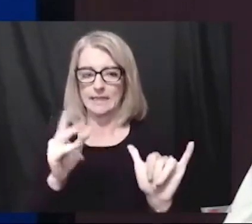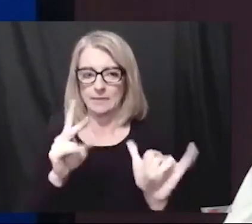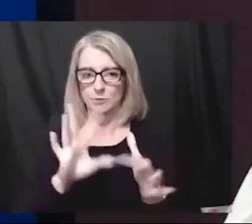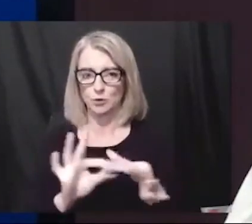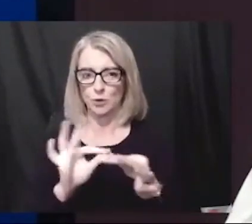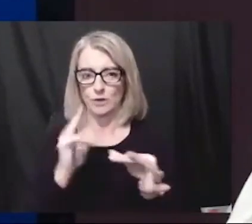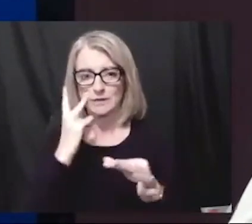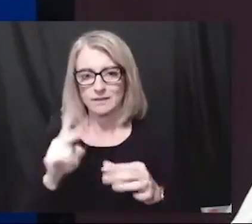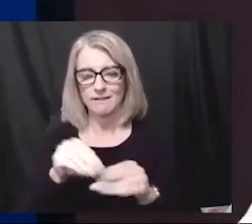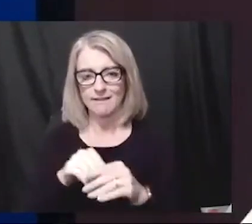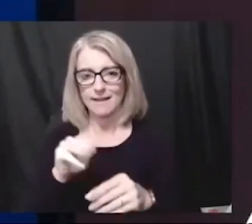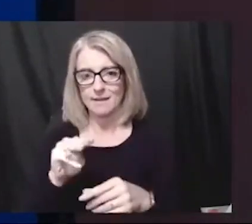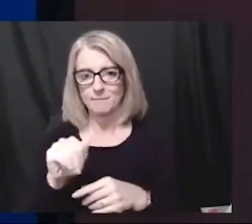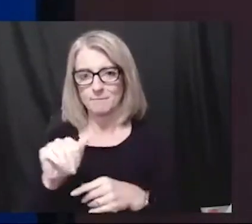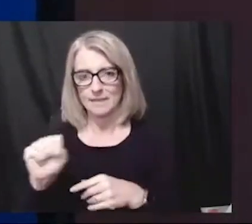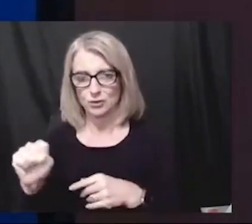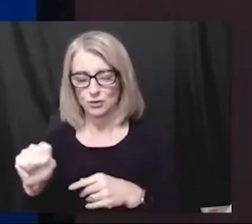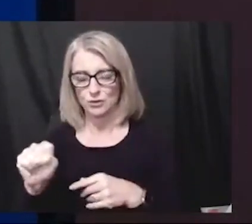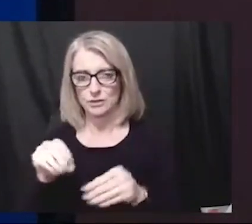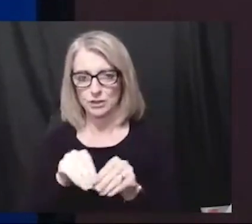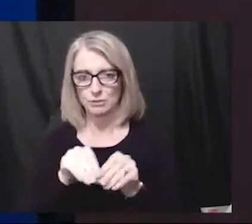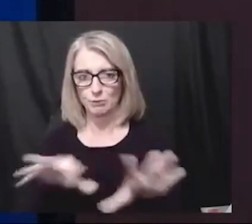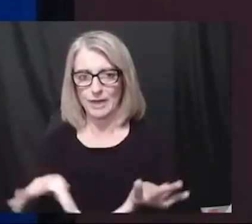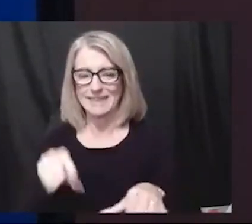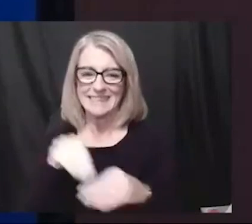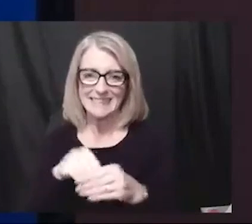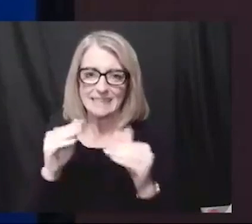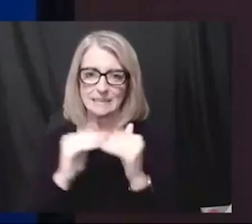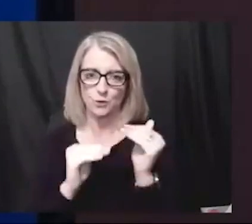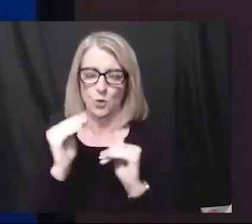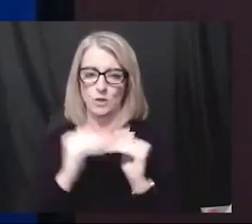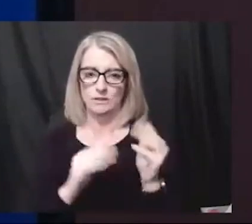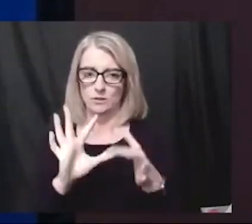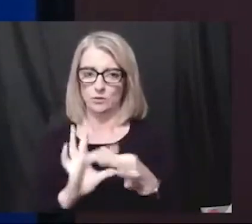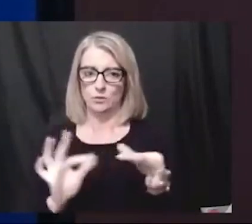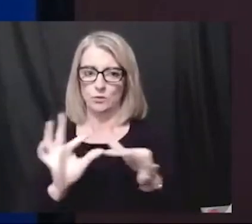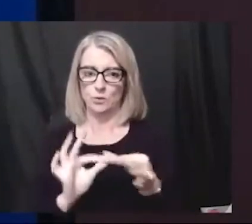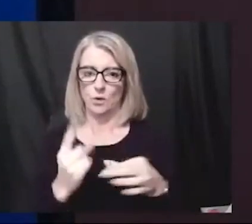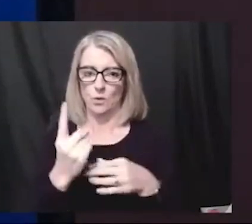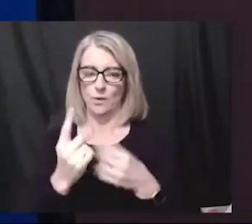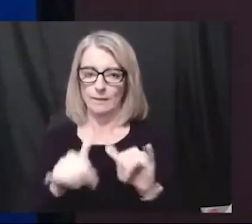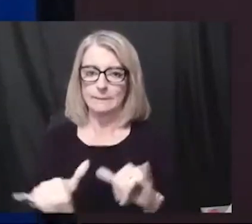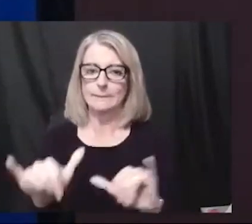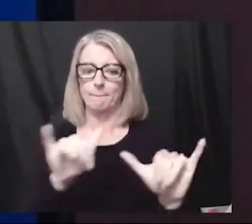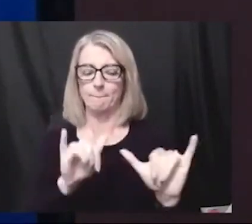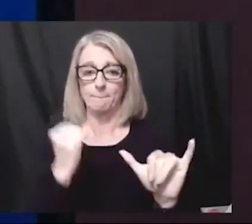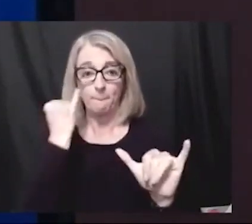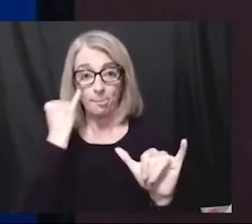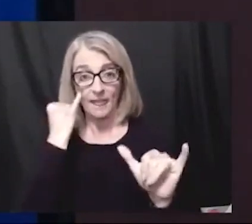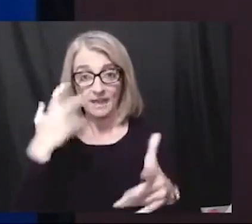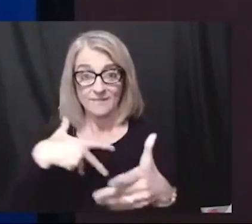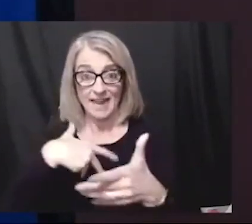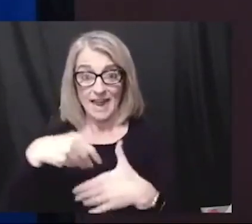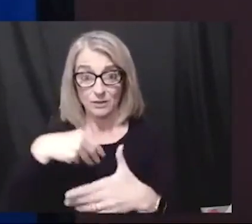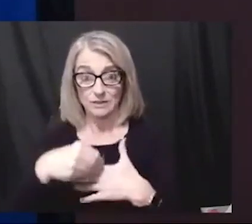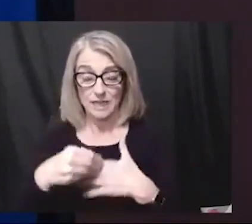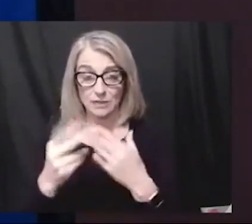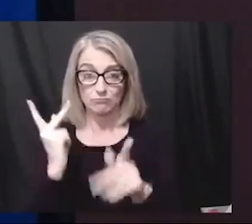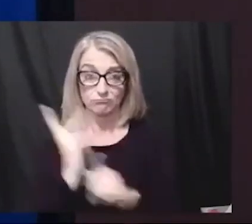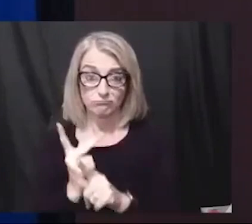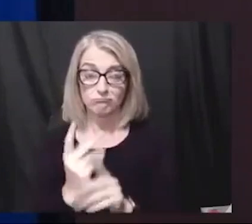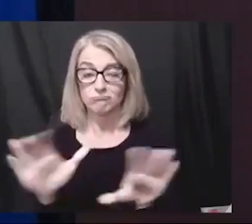deal. And we know that the one that is vaccinated in the ICU has a ton of other health problems. Yeah. And we should say that Hays has